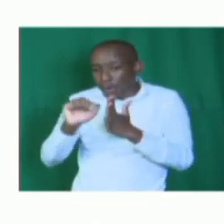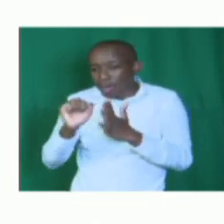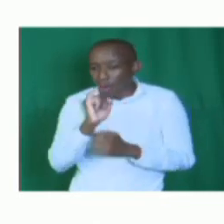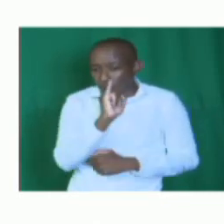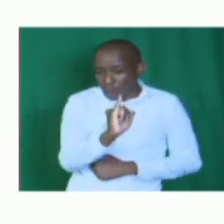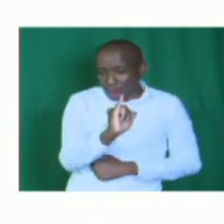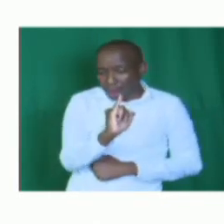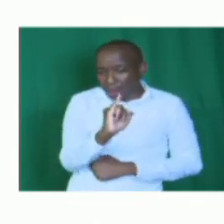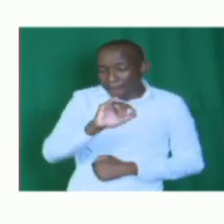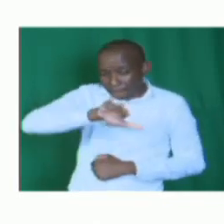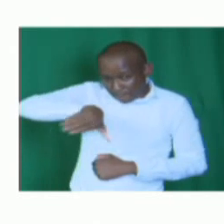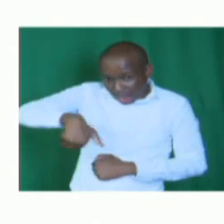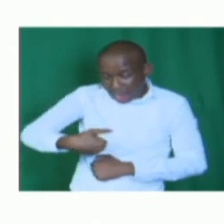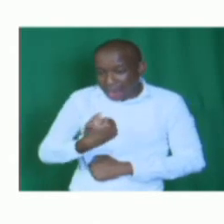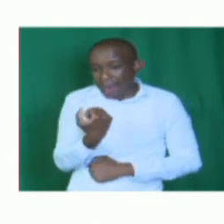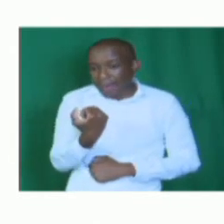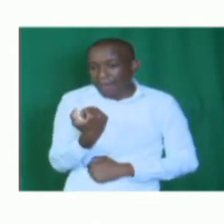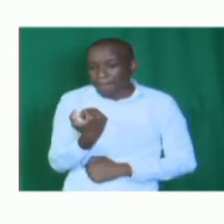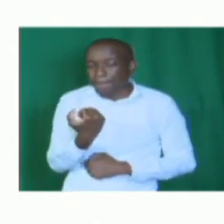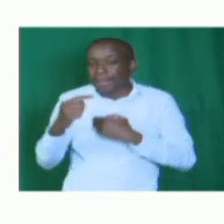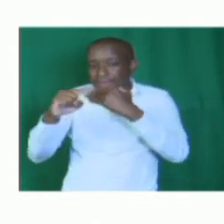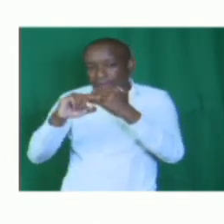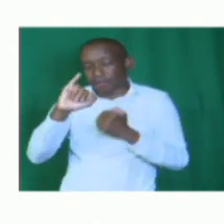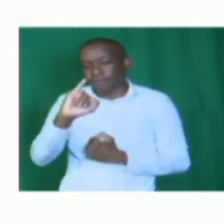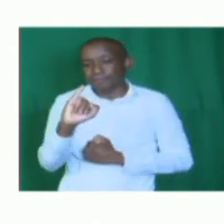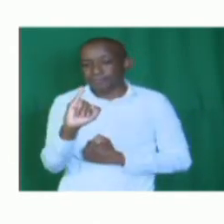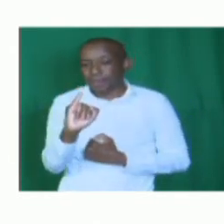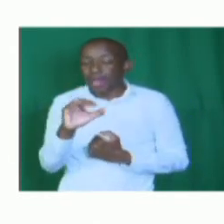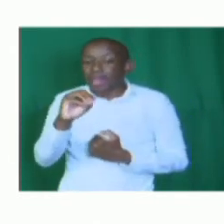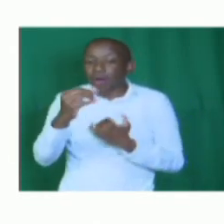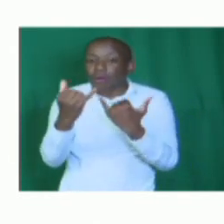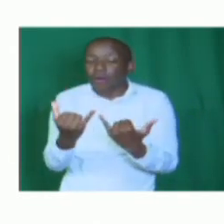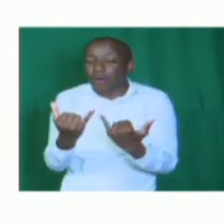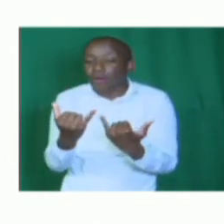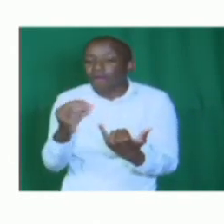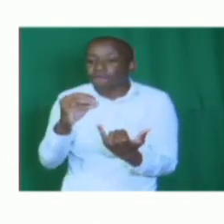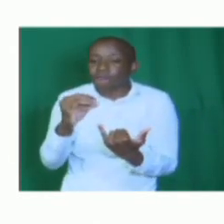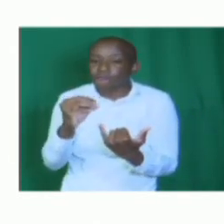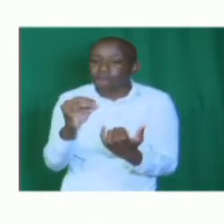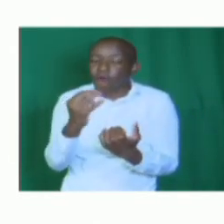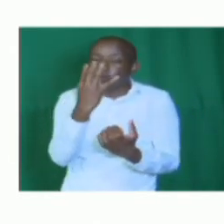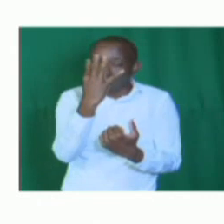1 minus this -1, and then we are going to end up having